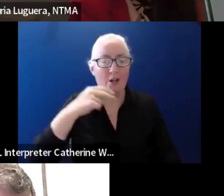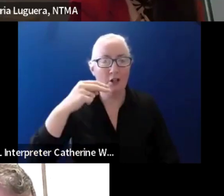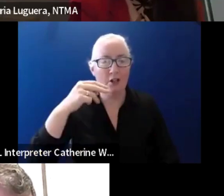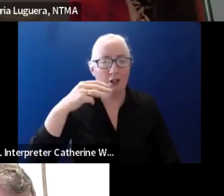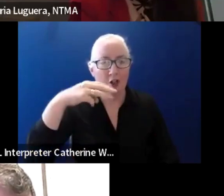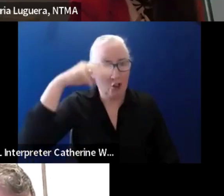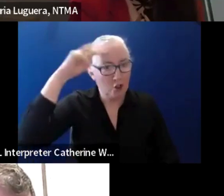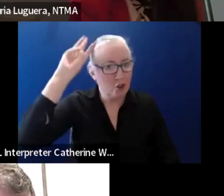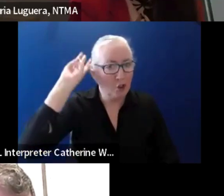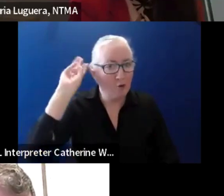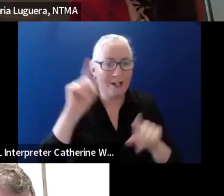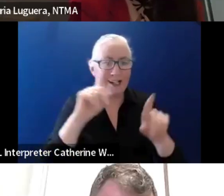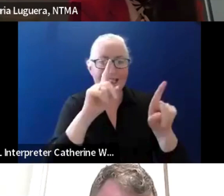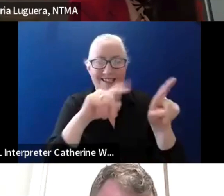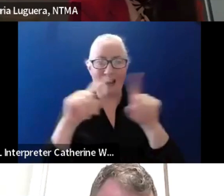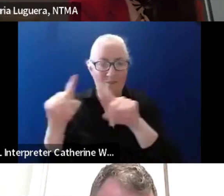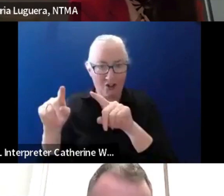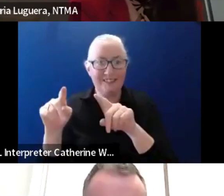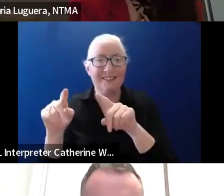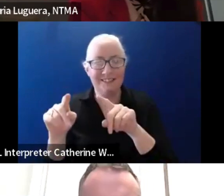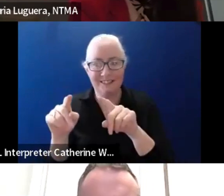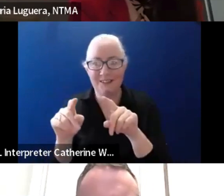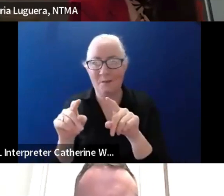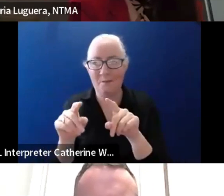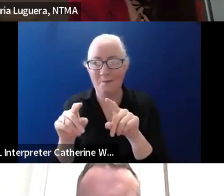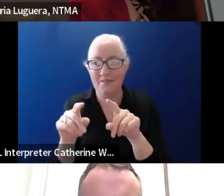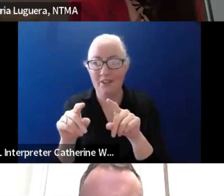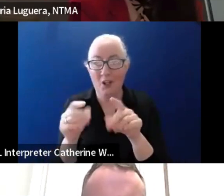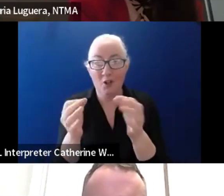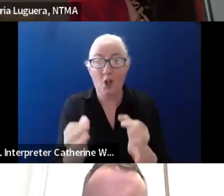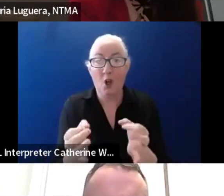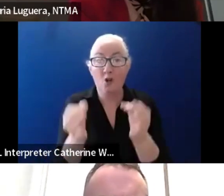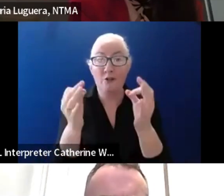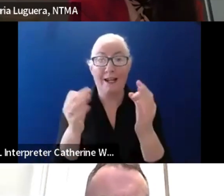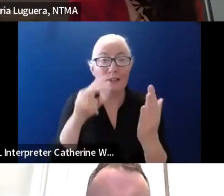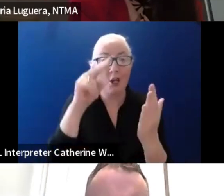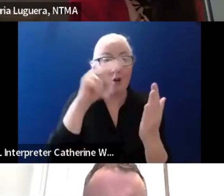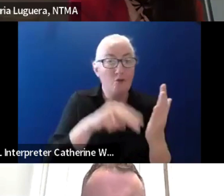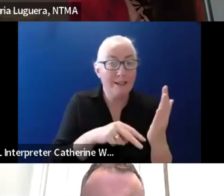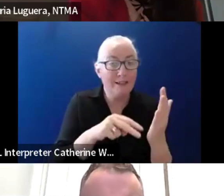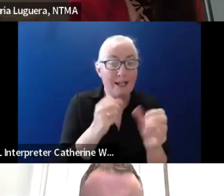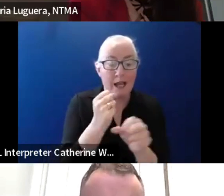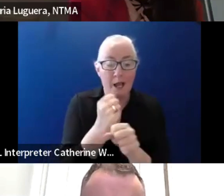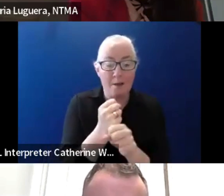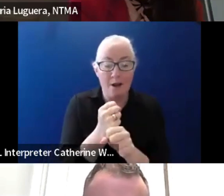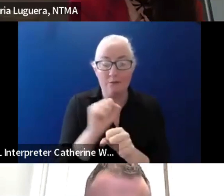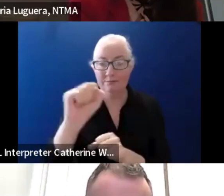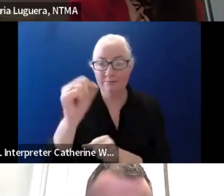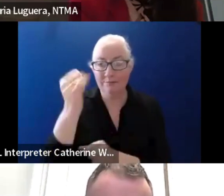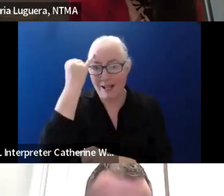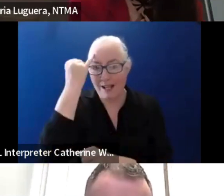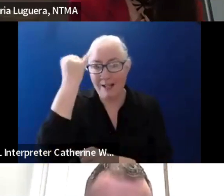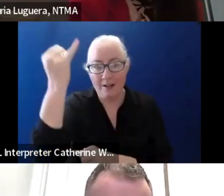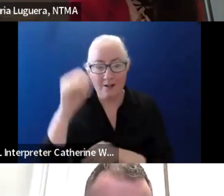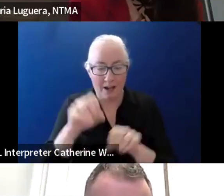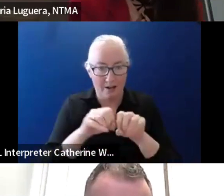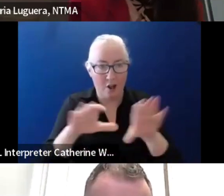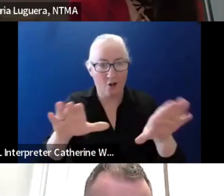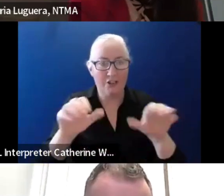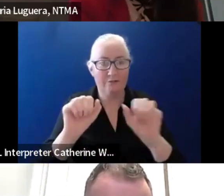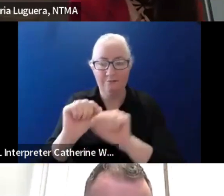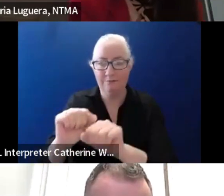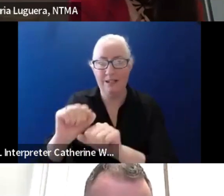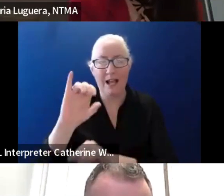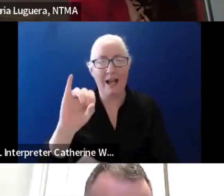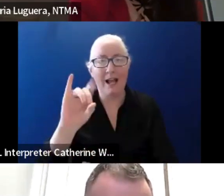problem in saying that to people whatsoever, it was great to read about the initiative that you launched at IDA.